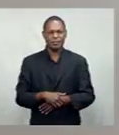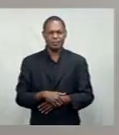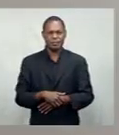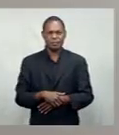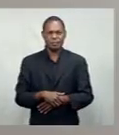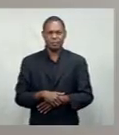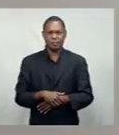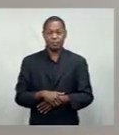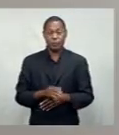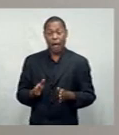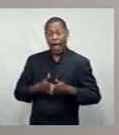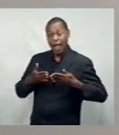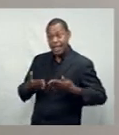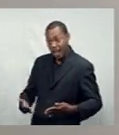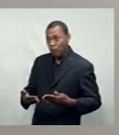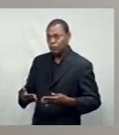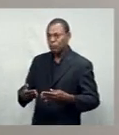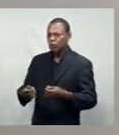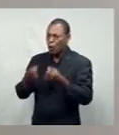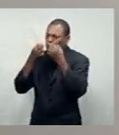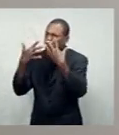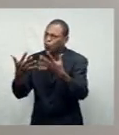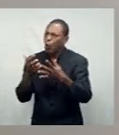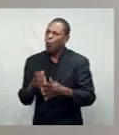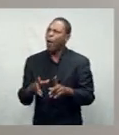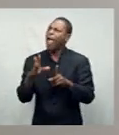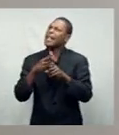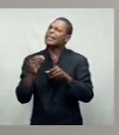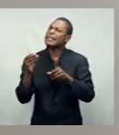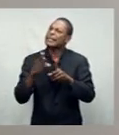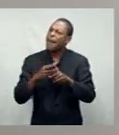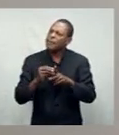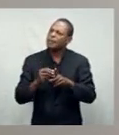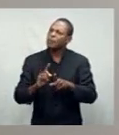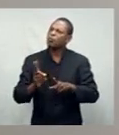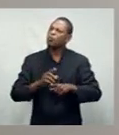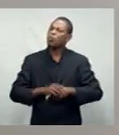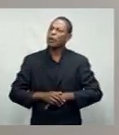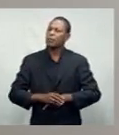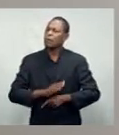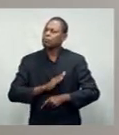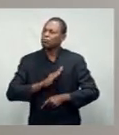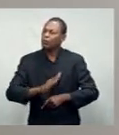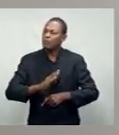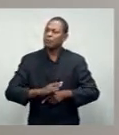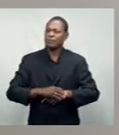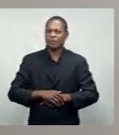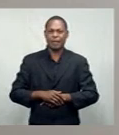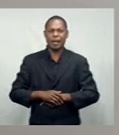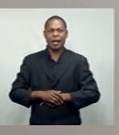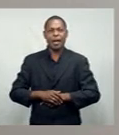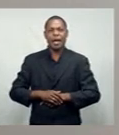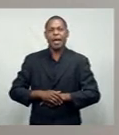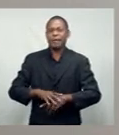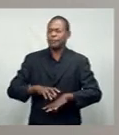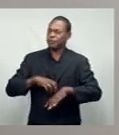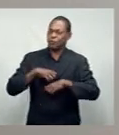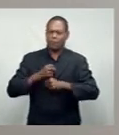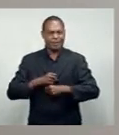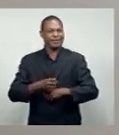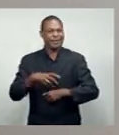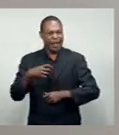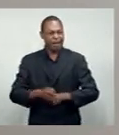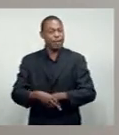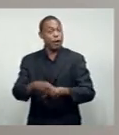all now show our example to our young ones. An example of bravery, an example of courage, an example of